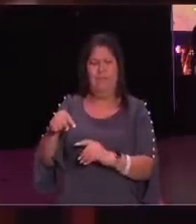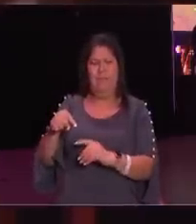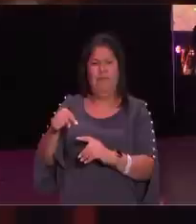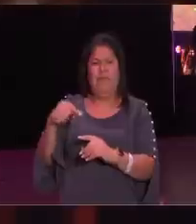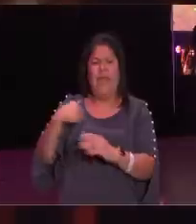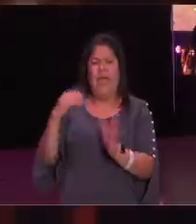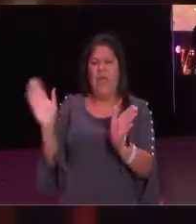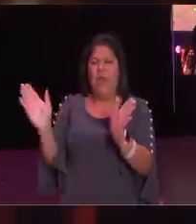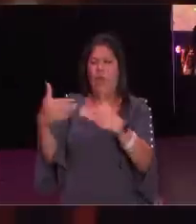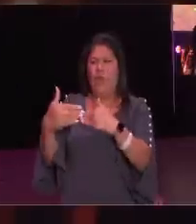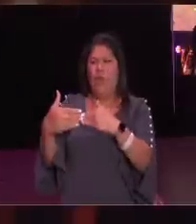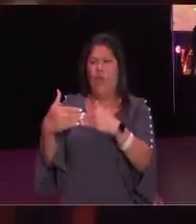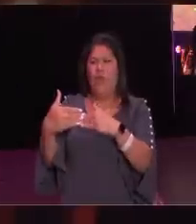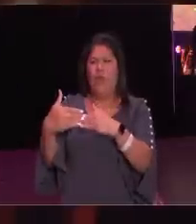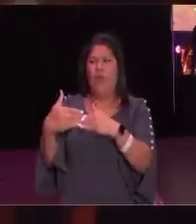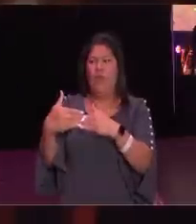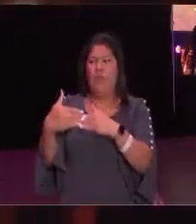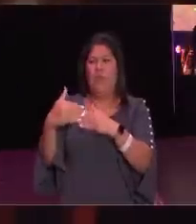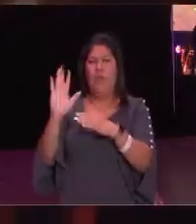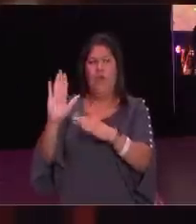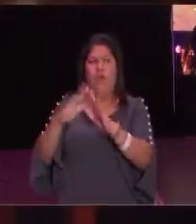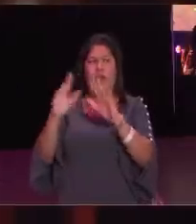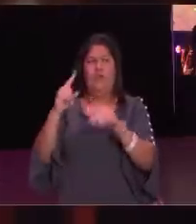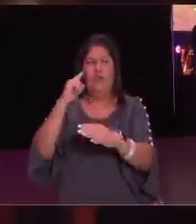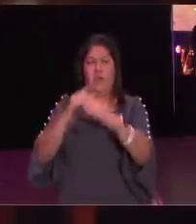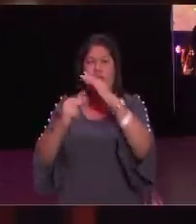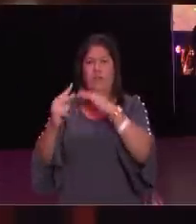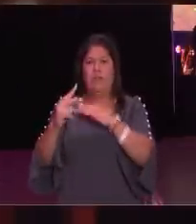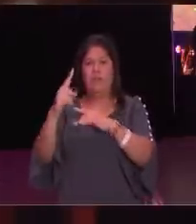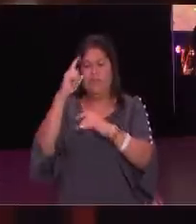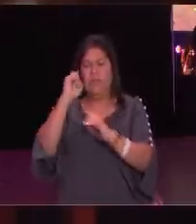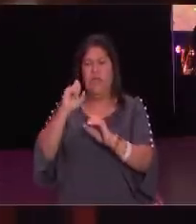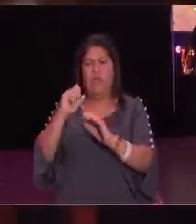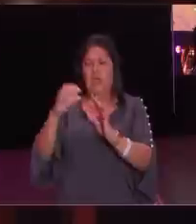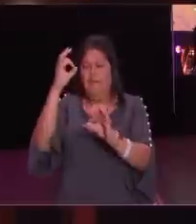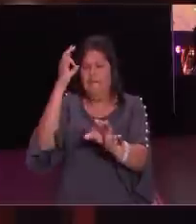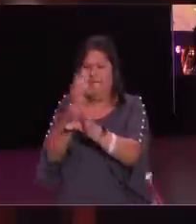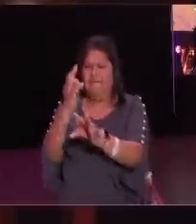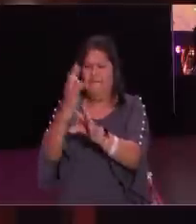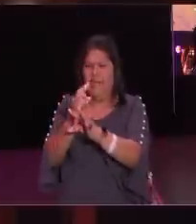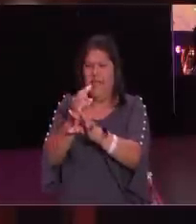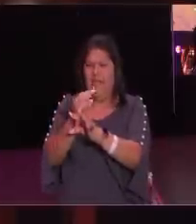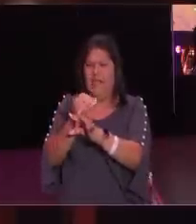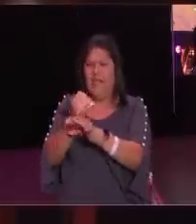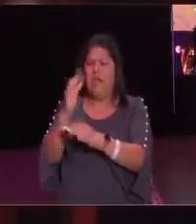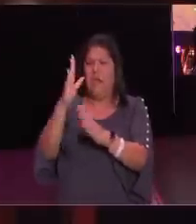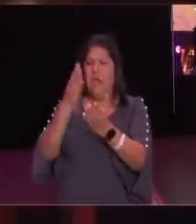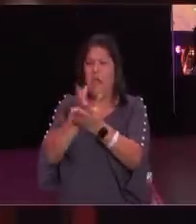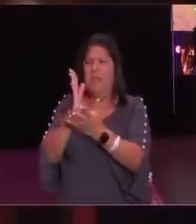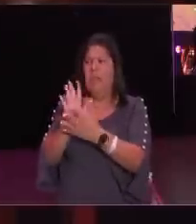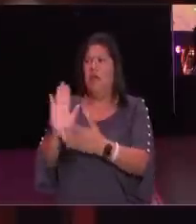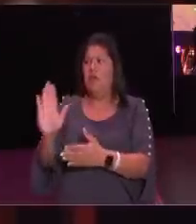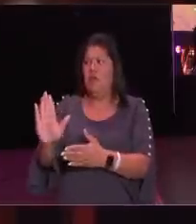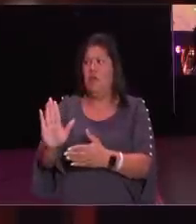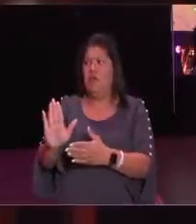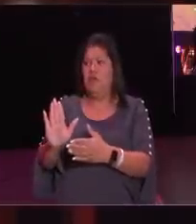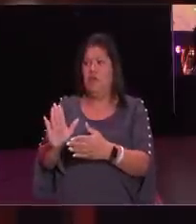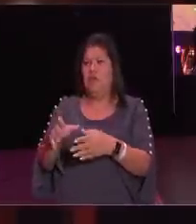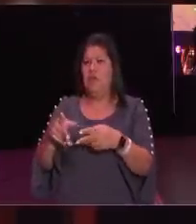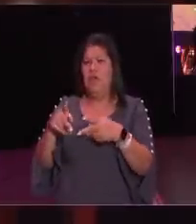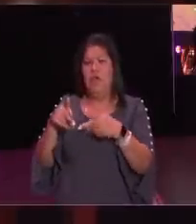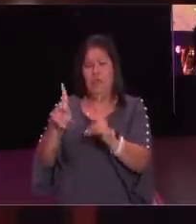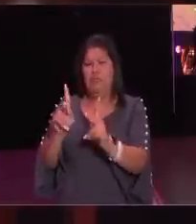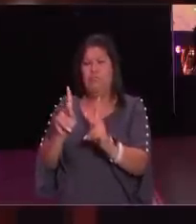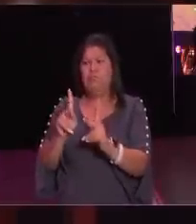a room to her house for the prophet. And because of her display of faith, God granted her her